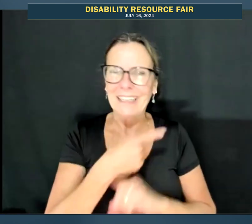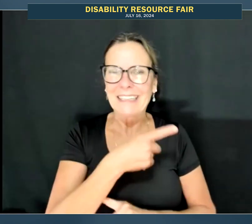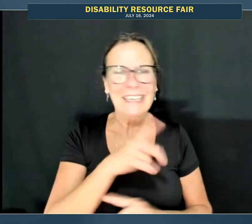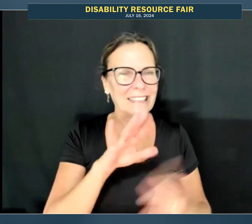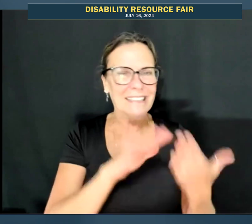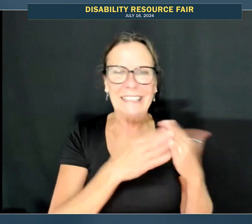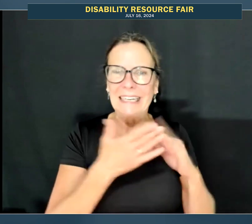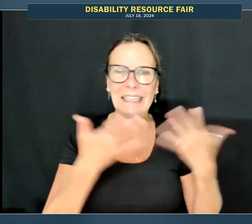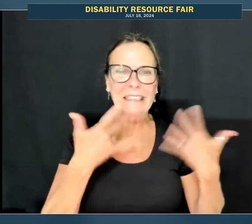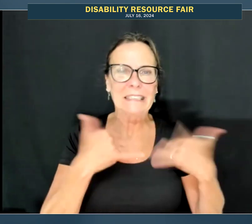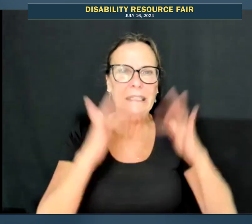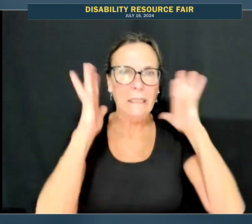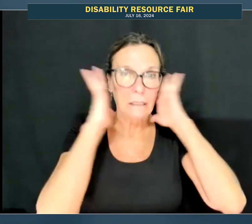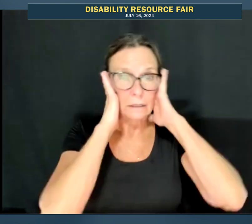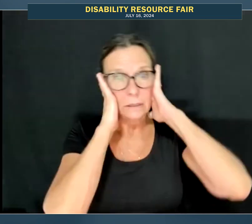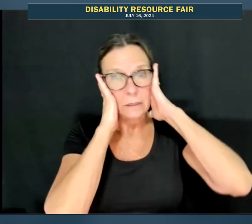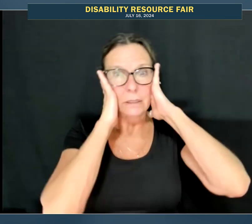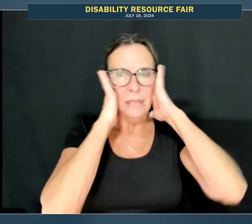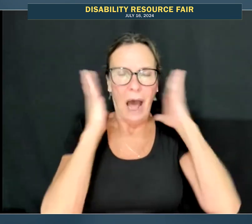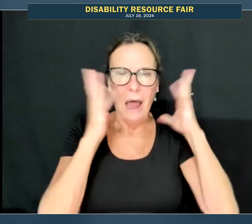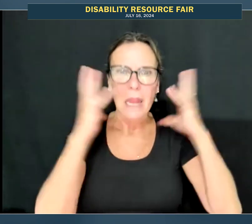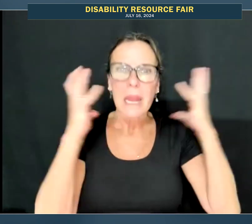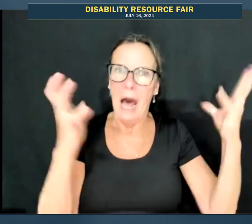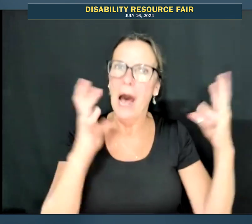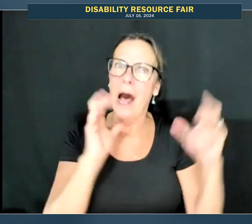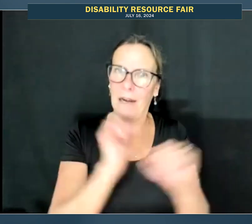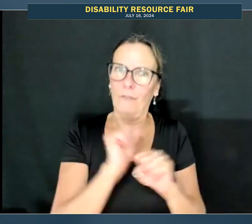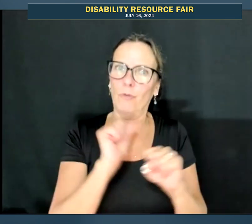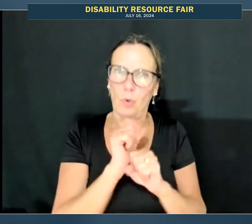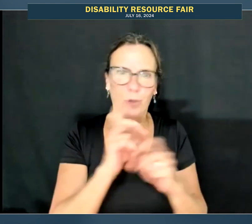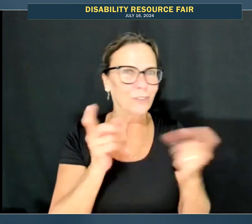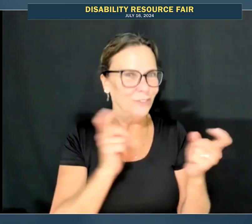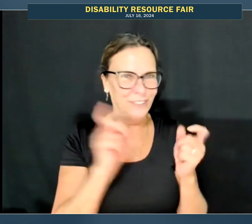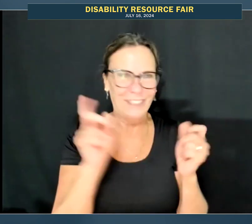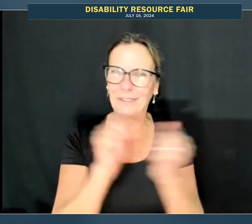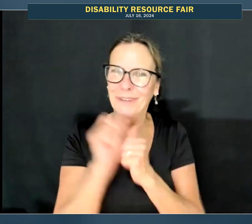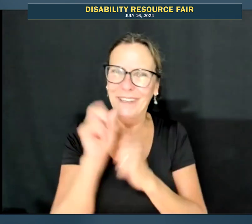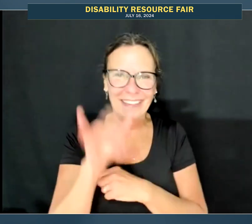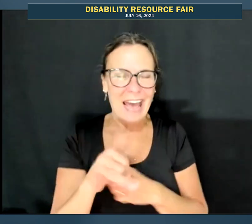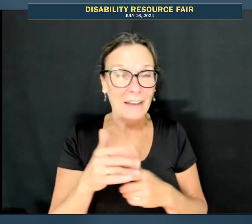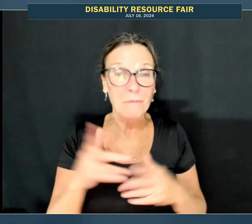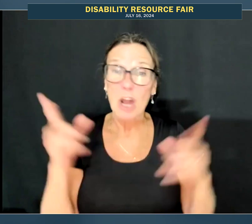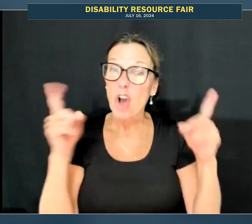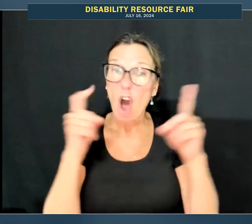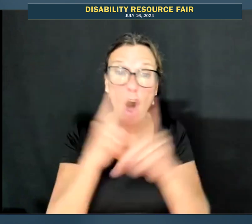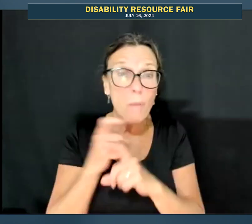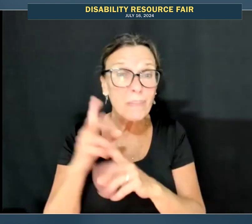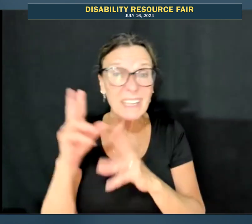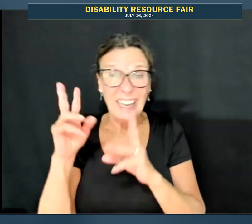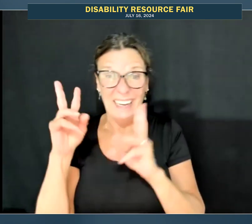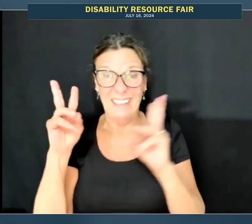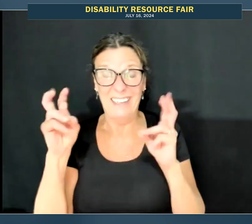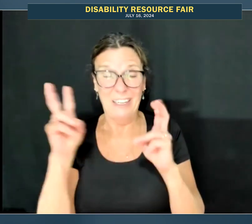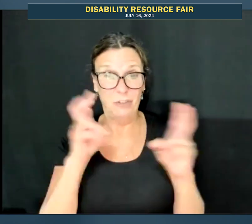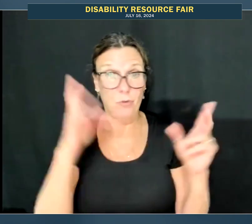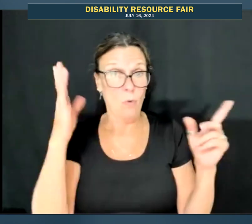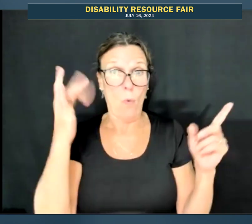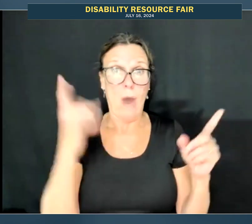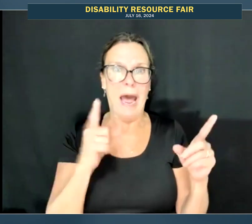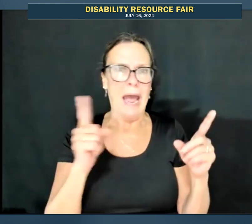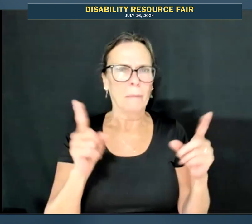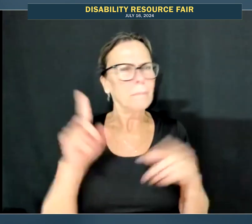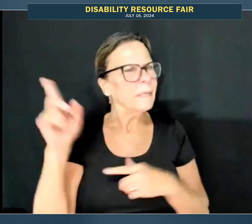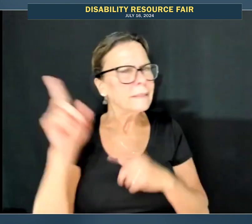an awful lot of work to deal with, and complicated issues because questions have been